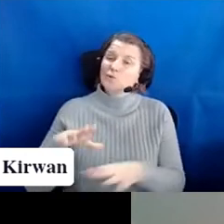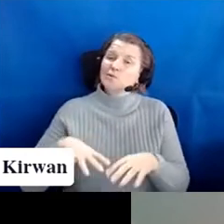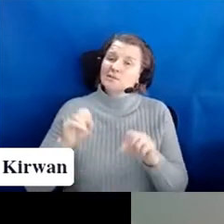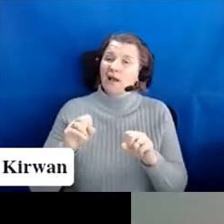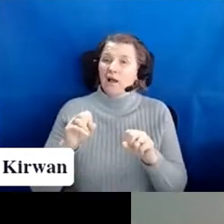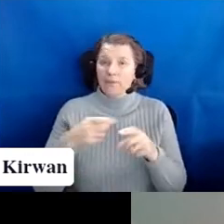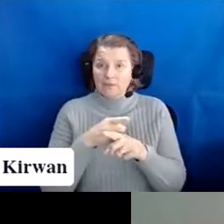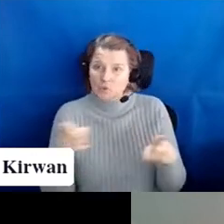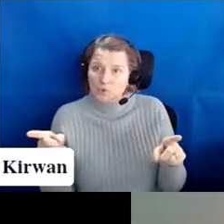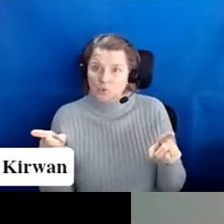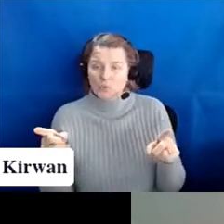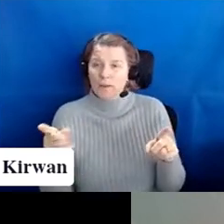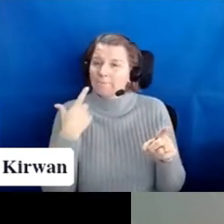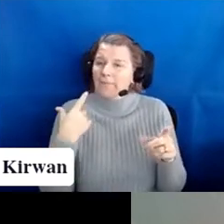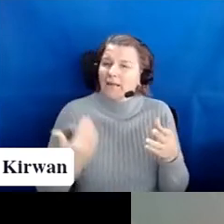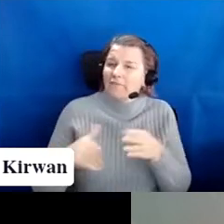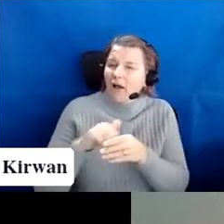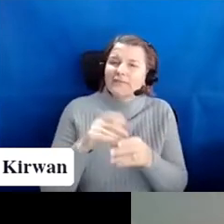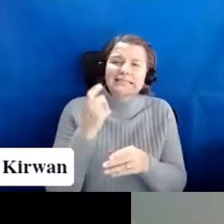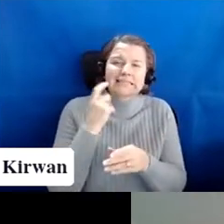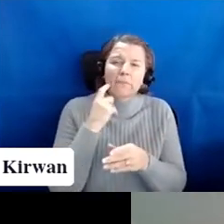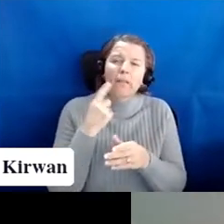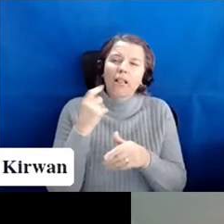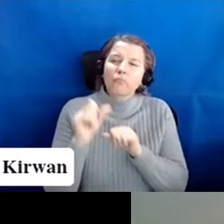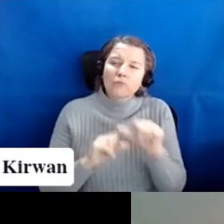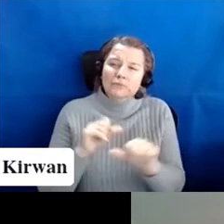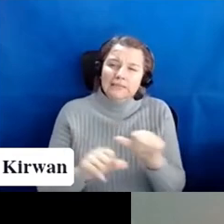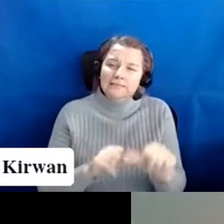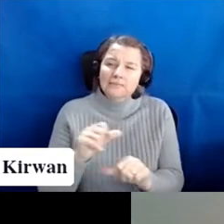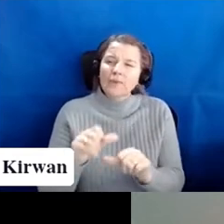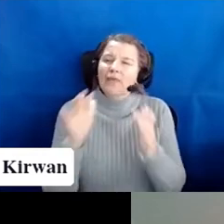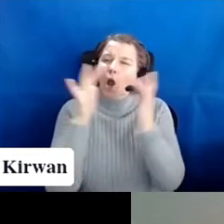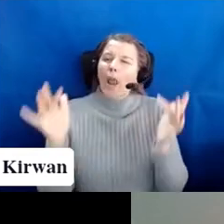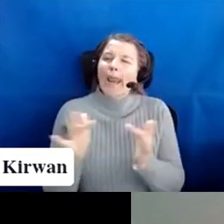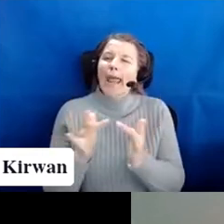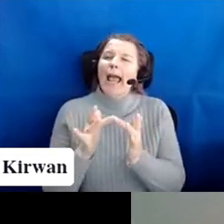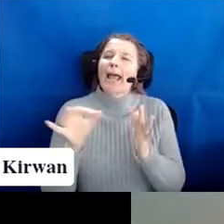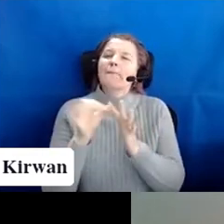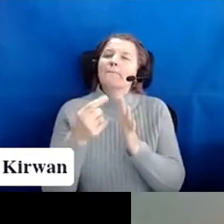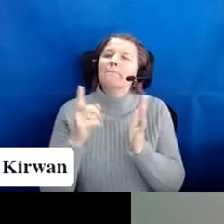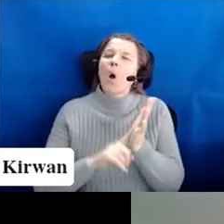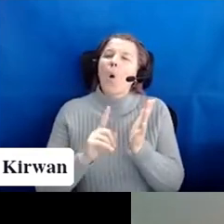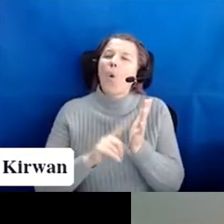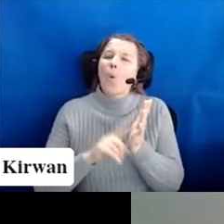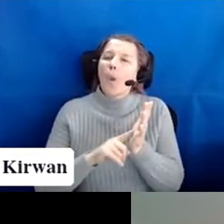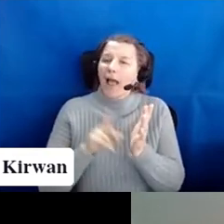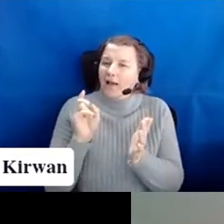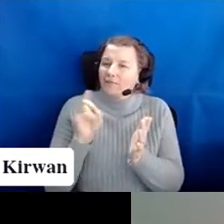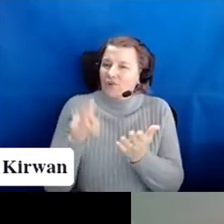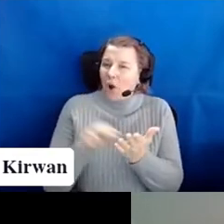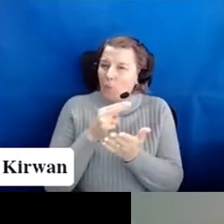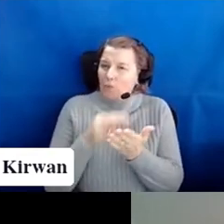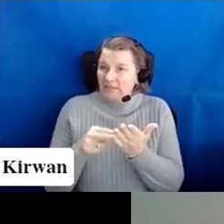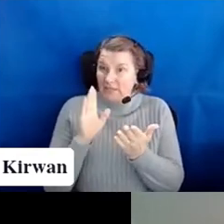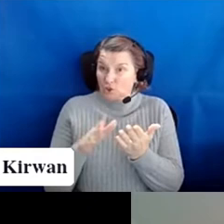getting you to be involved in a simple process with an online poll. And I think that should